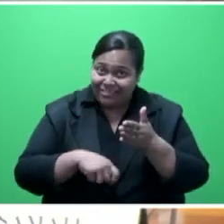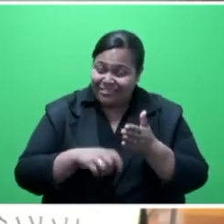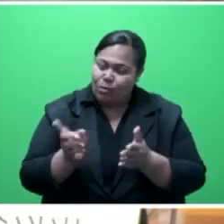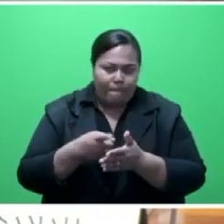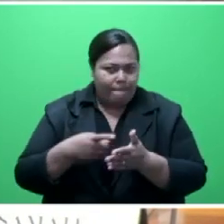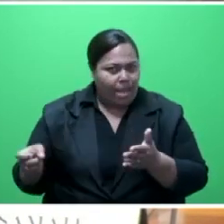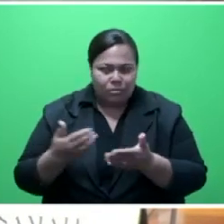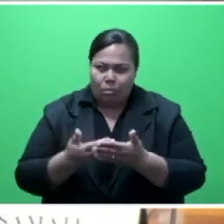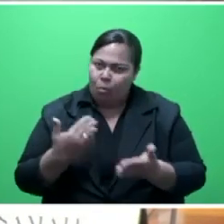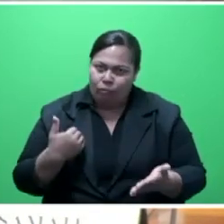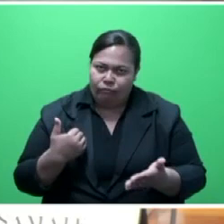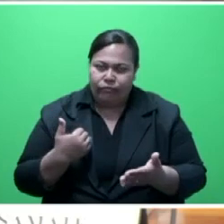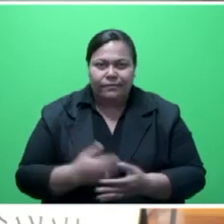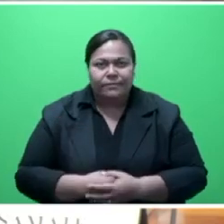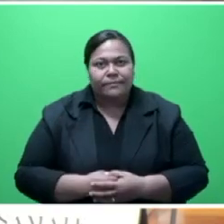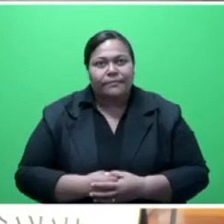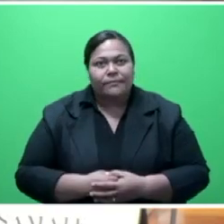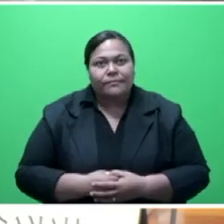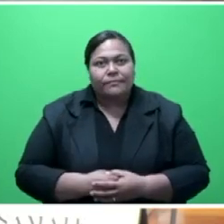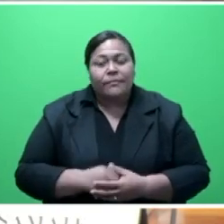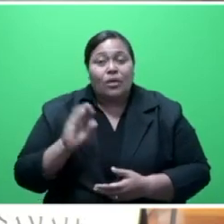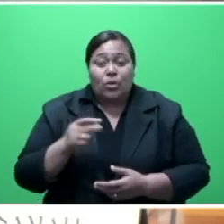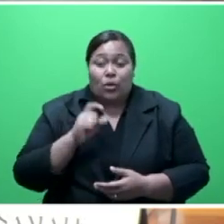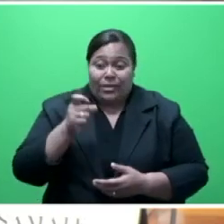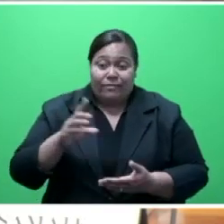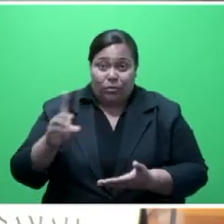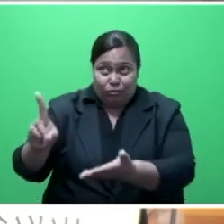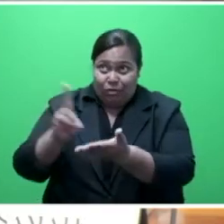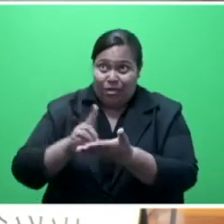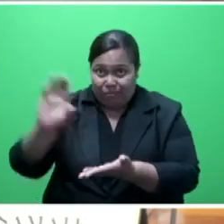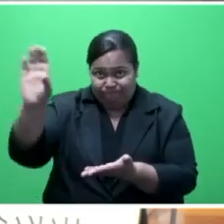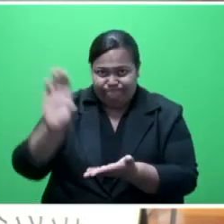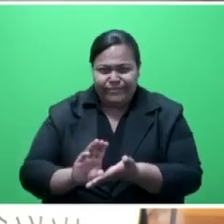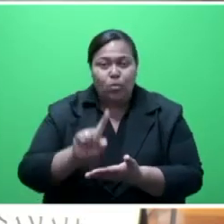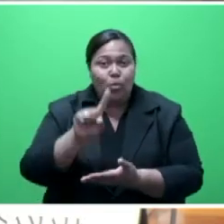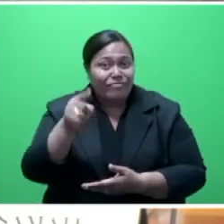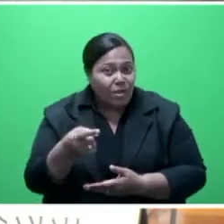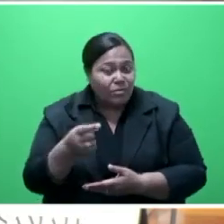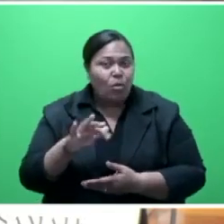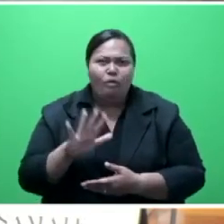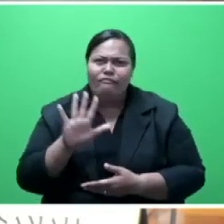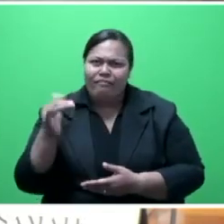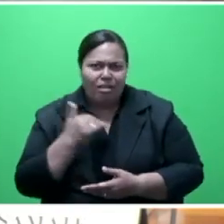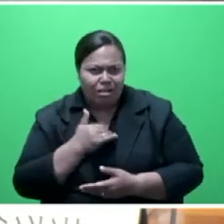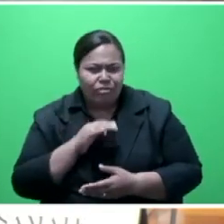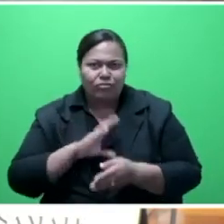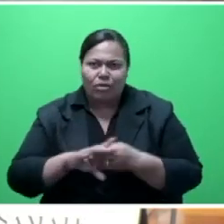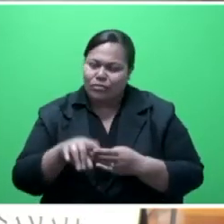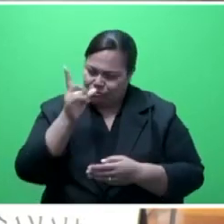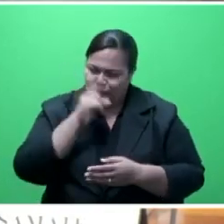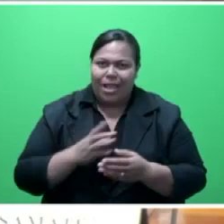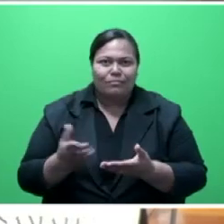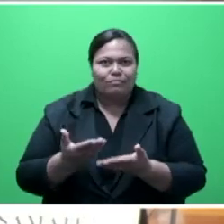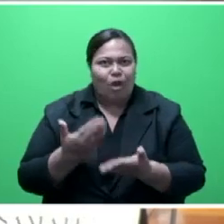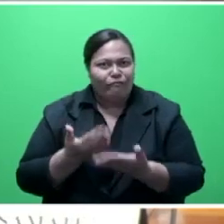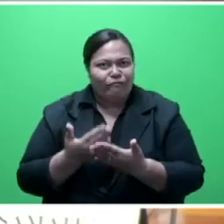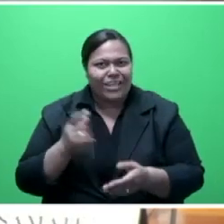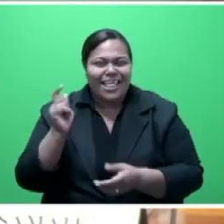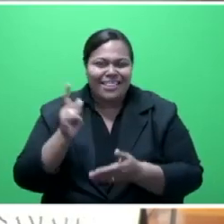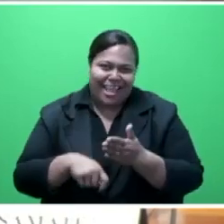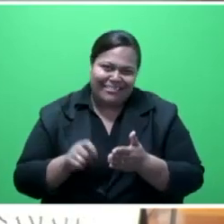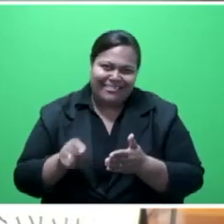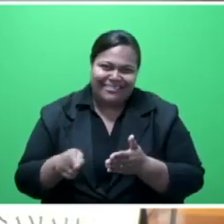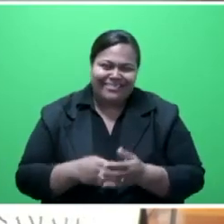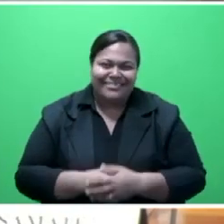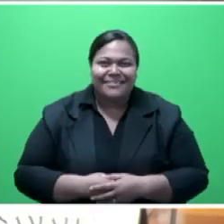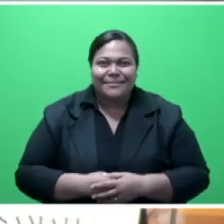threshold has been removed. So even if you donate $1,000 or $500, you can still get a 150% tax deduction to incentivize private